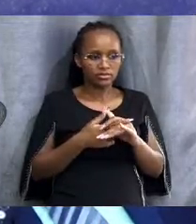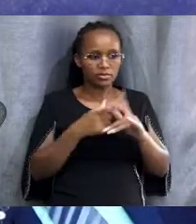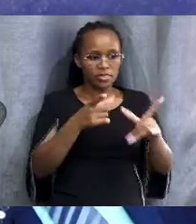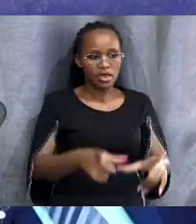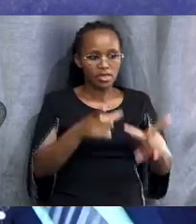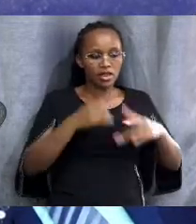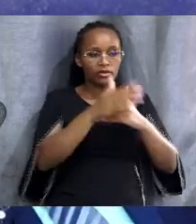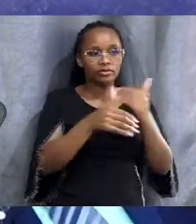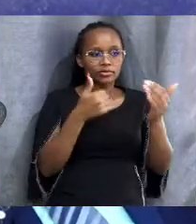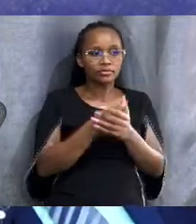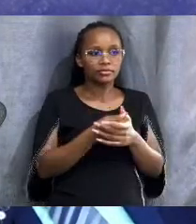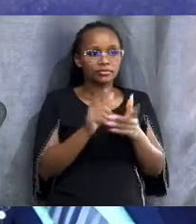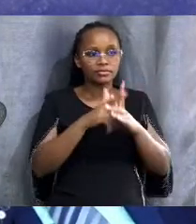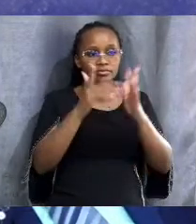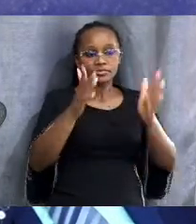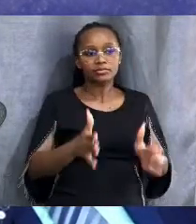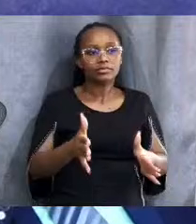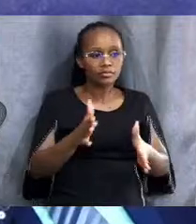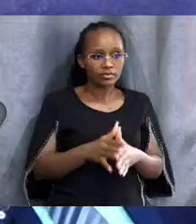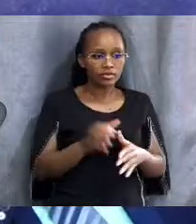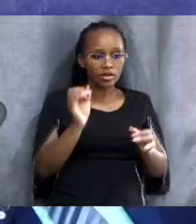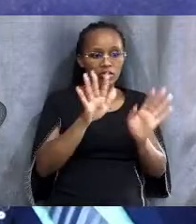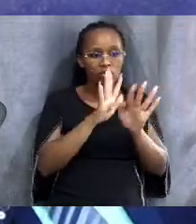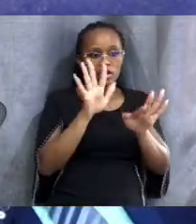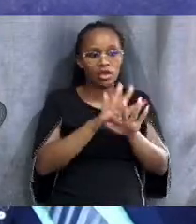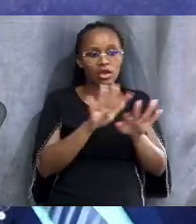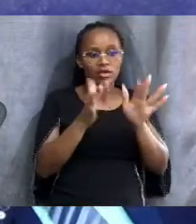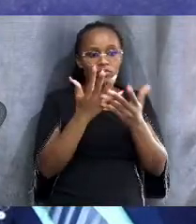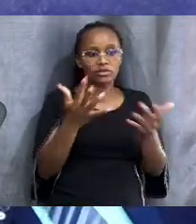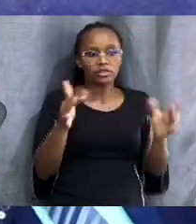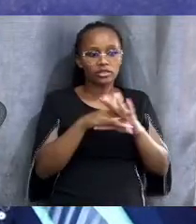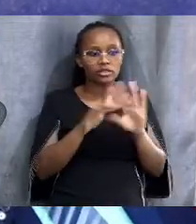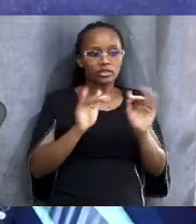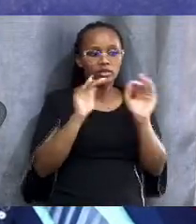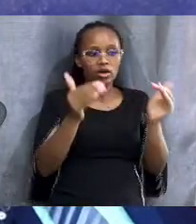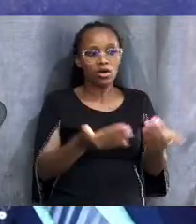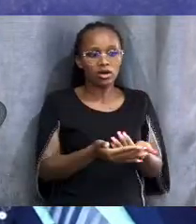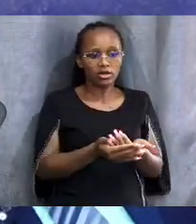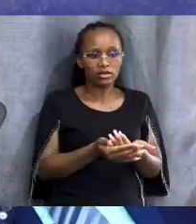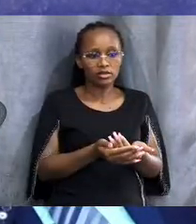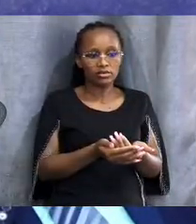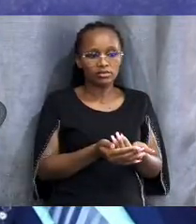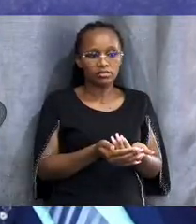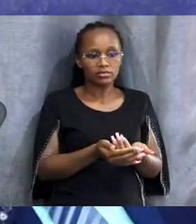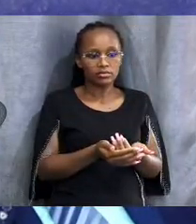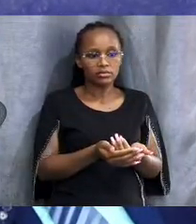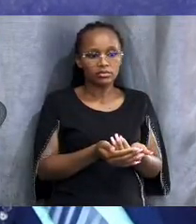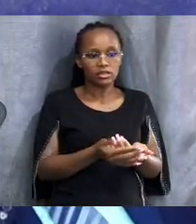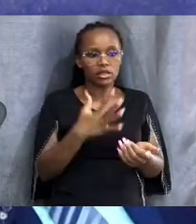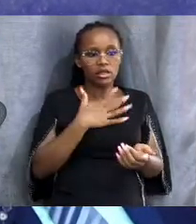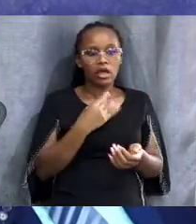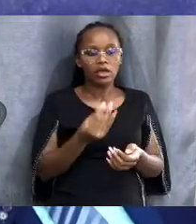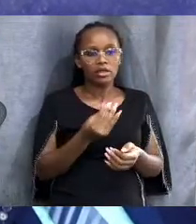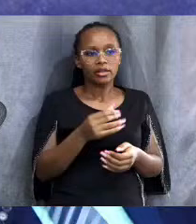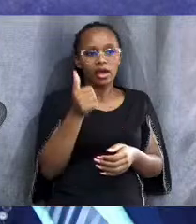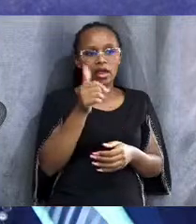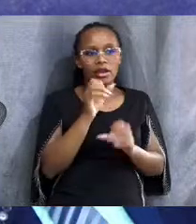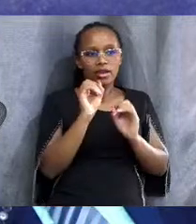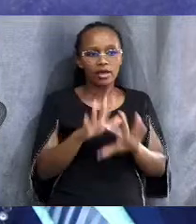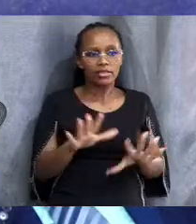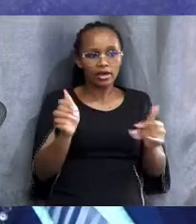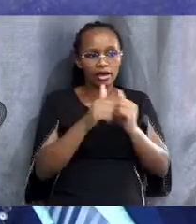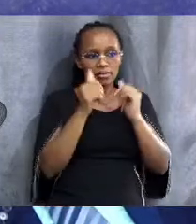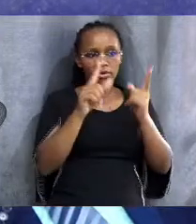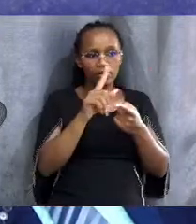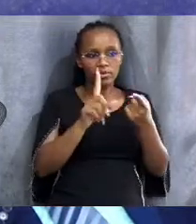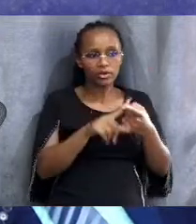muoyo wothe. He is the beginning of everything in this world. Na gotirio do no mwe wikikaga, and